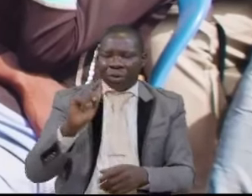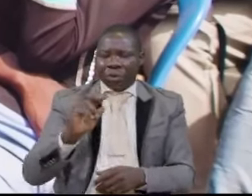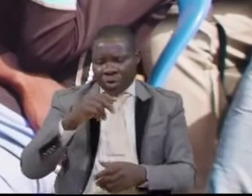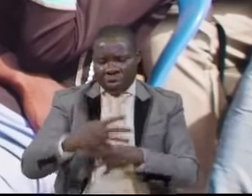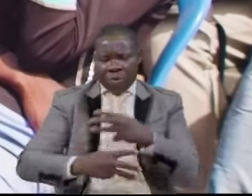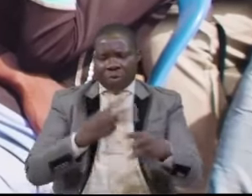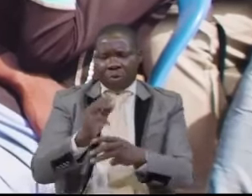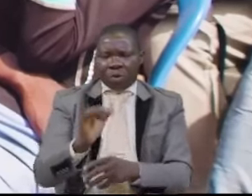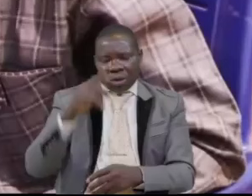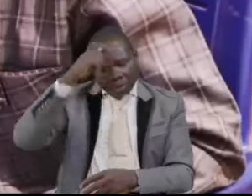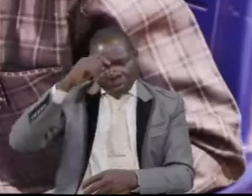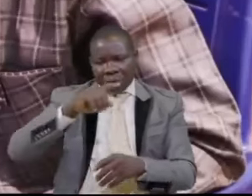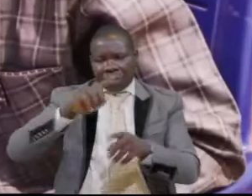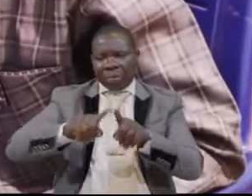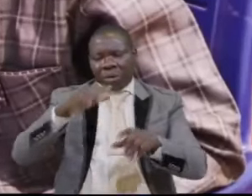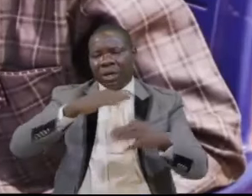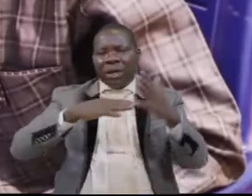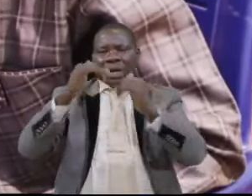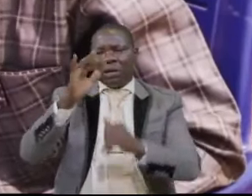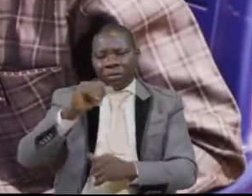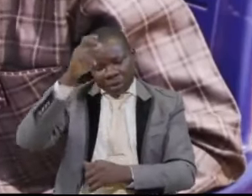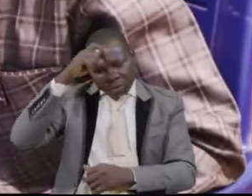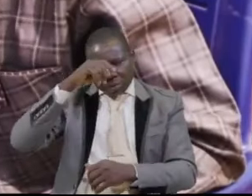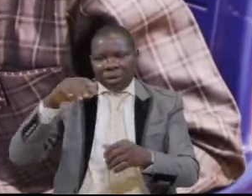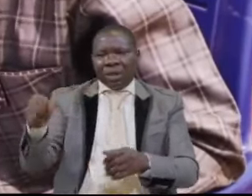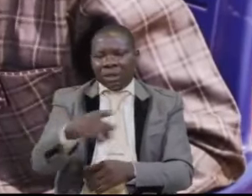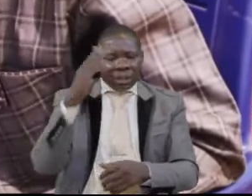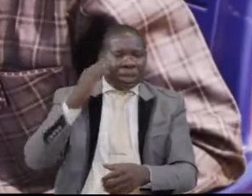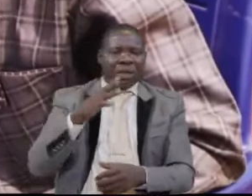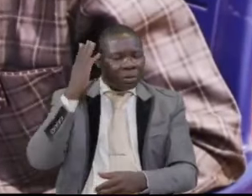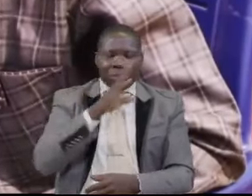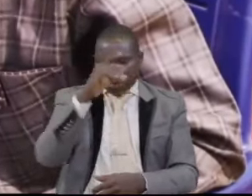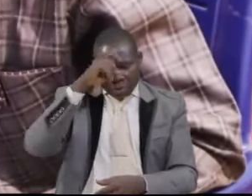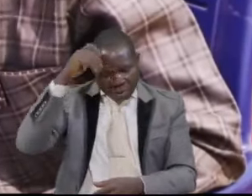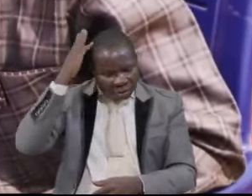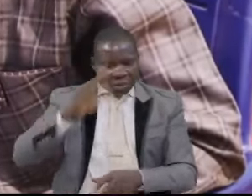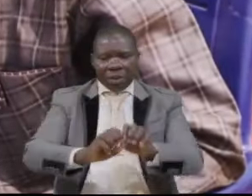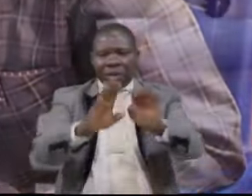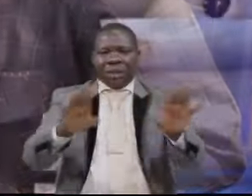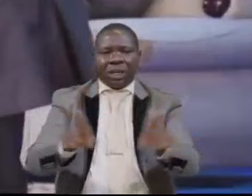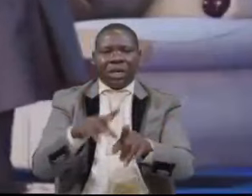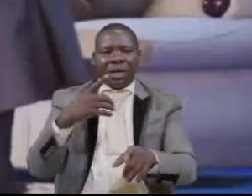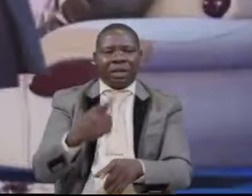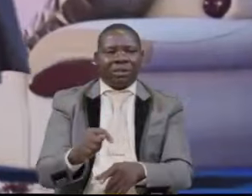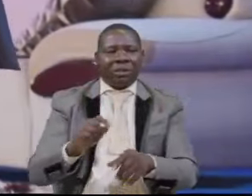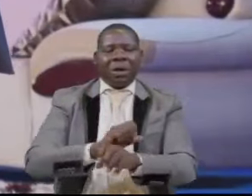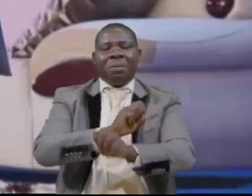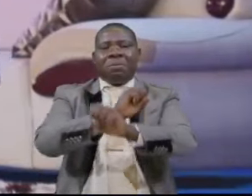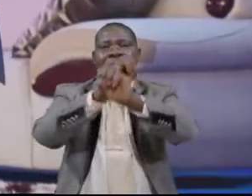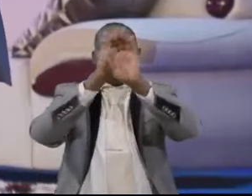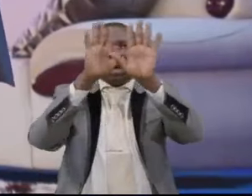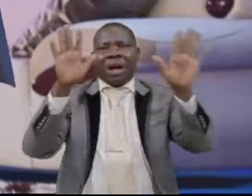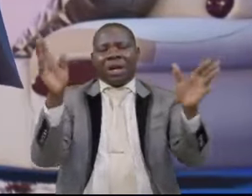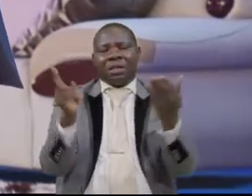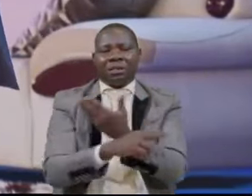be wise shall shine at the firmament of the, at the brightness of the firmament, and they